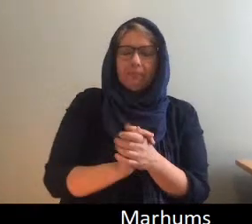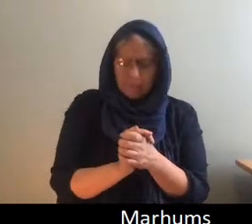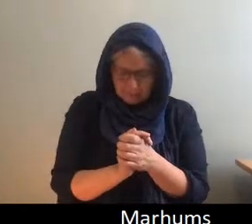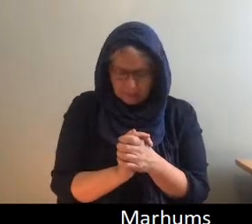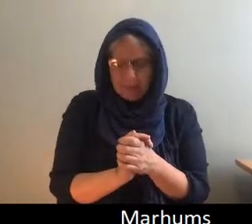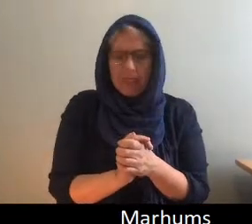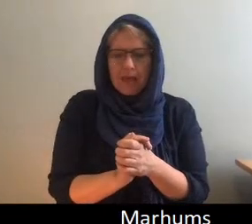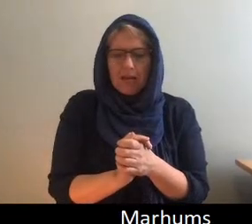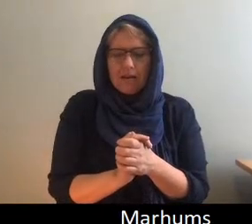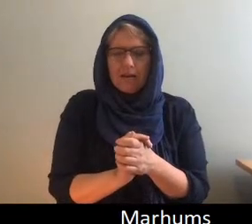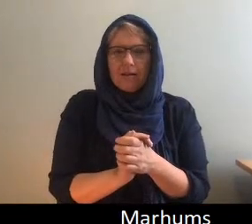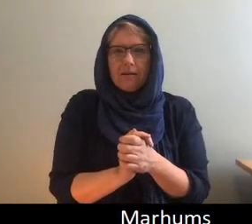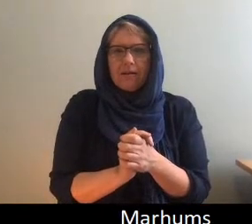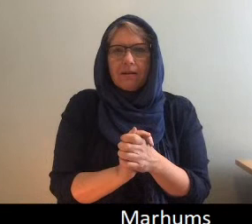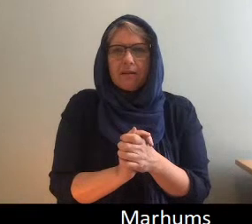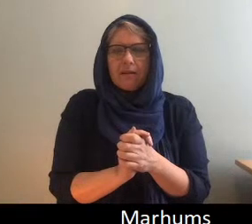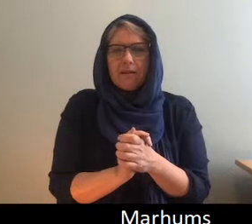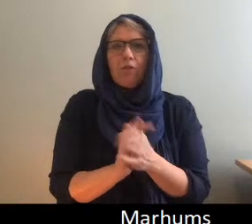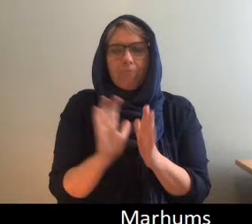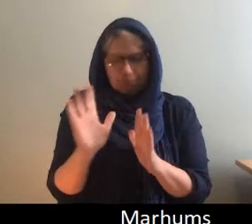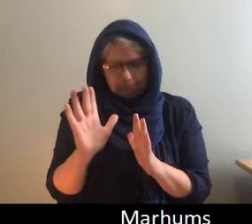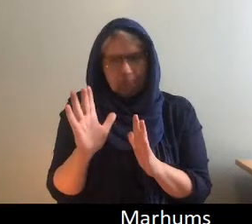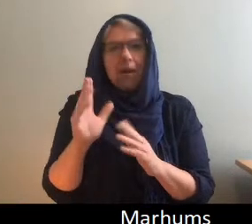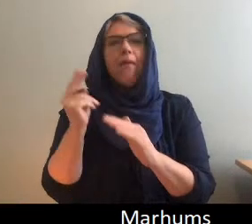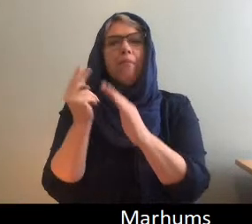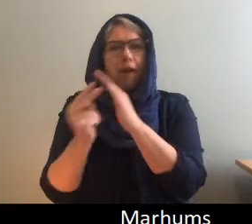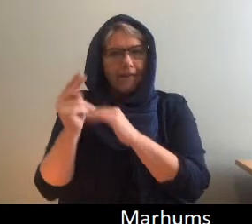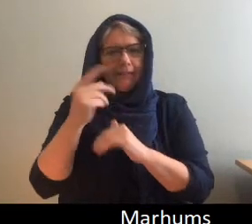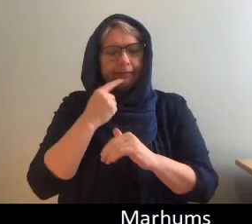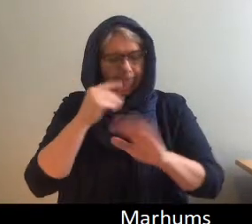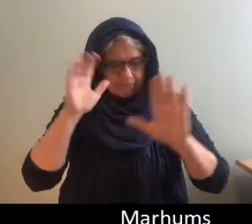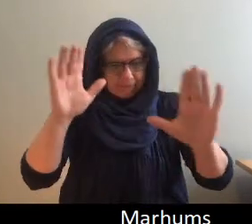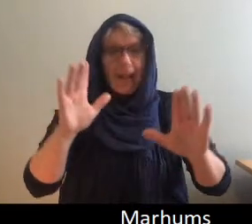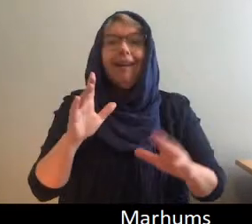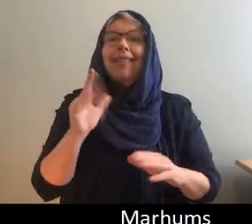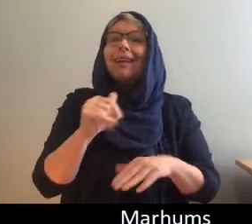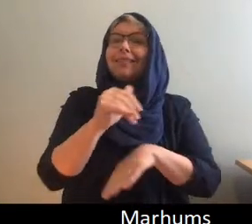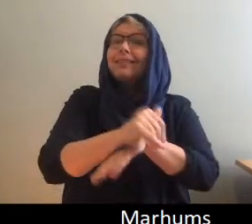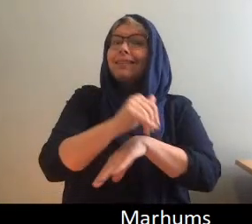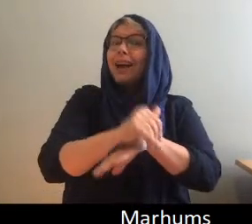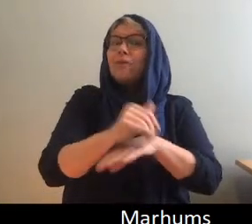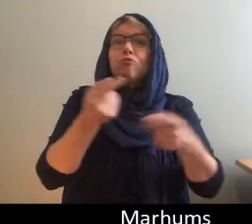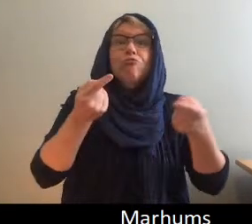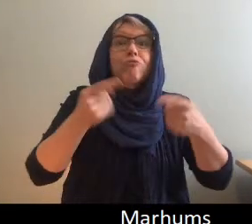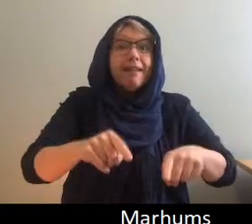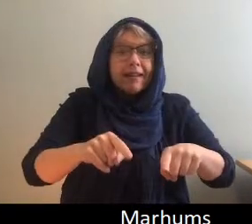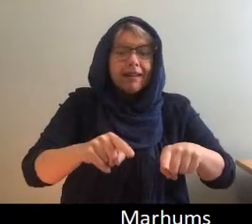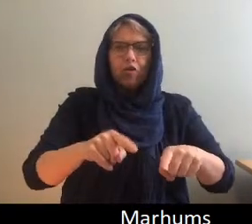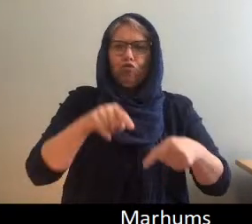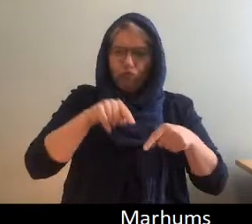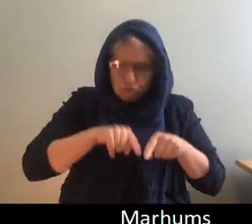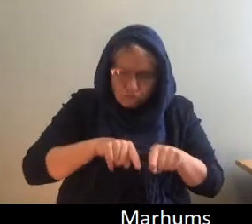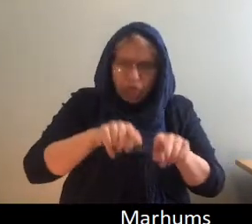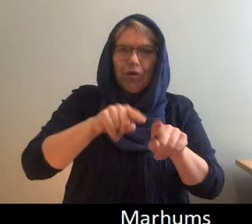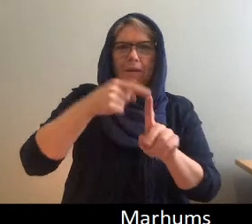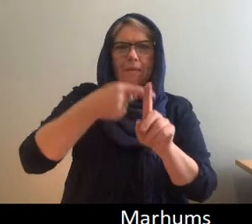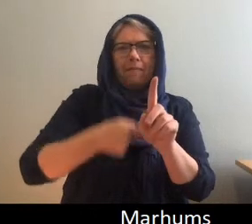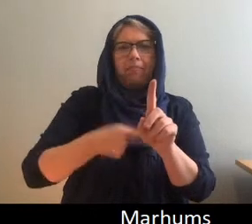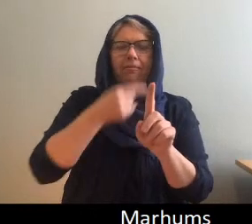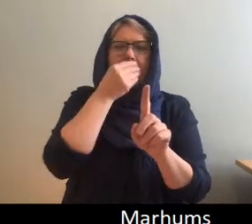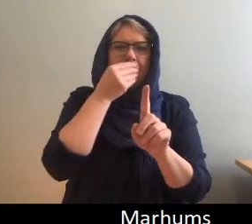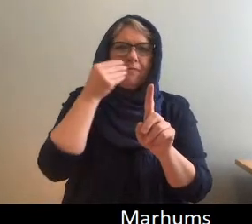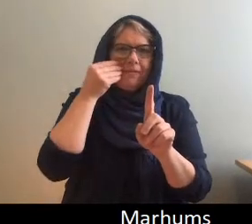Laylatul Qadr will be in the month of Ramadan, the holy month of Ramadan, the blessed month of Ramadan. Look for Laylatul Qadr